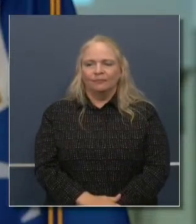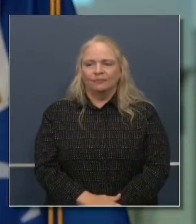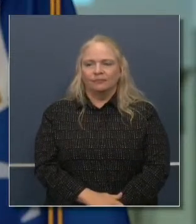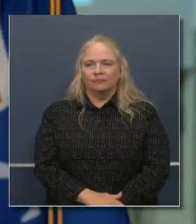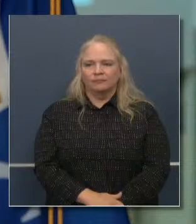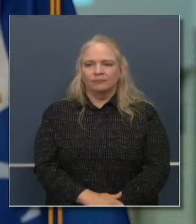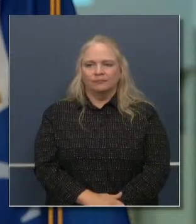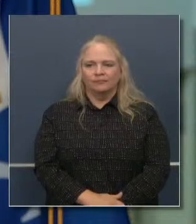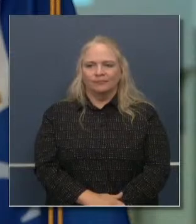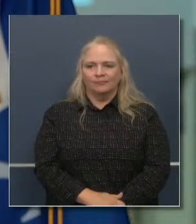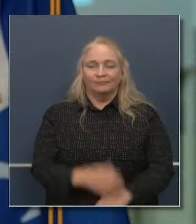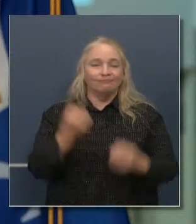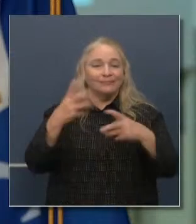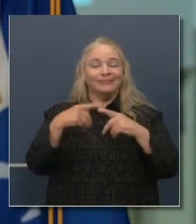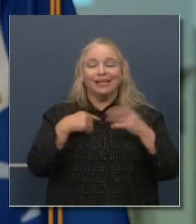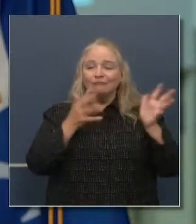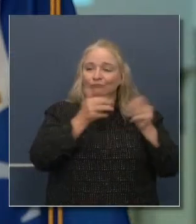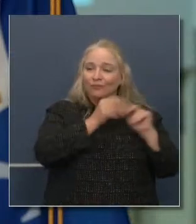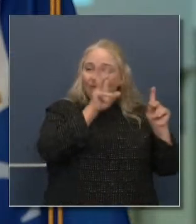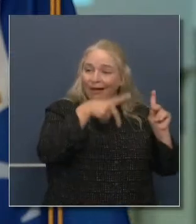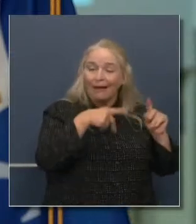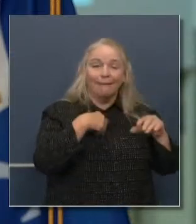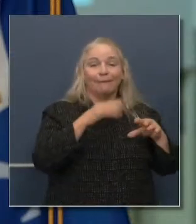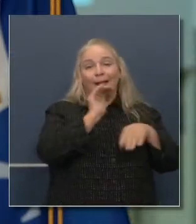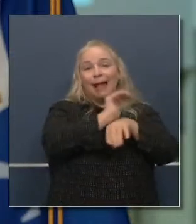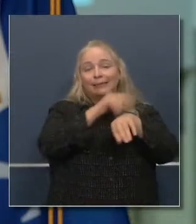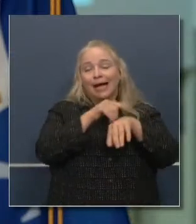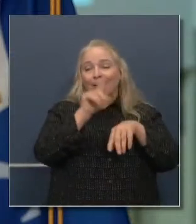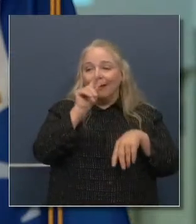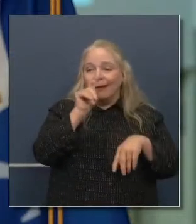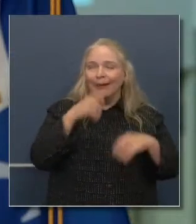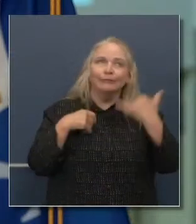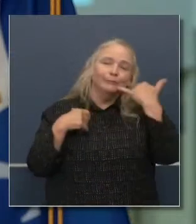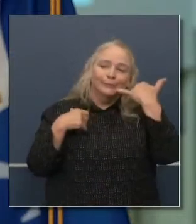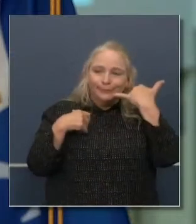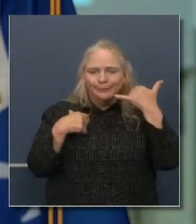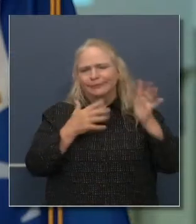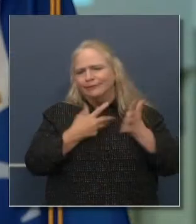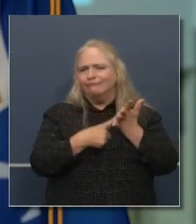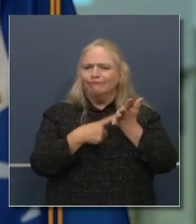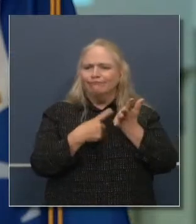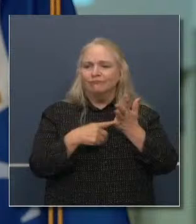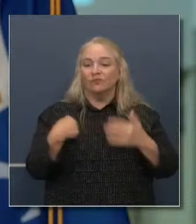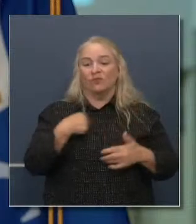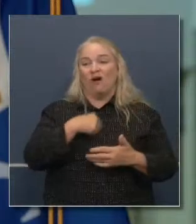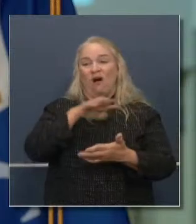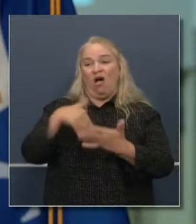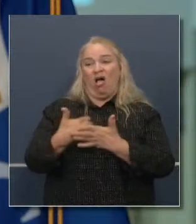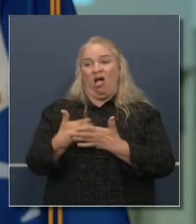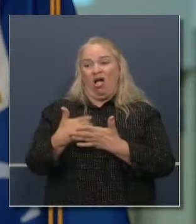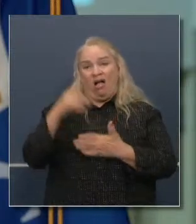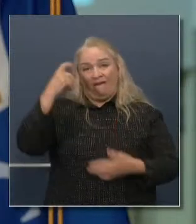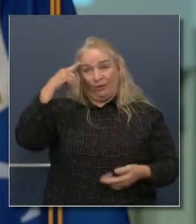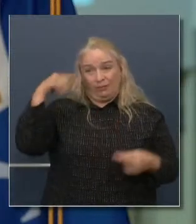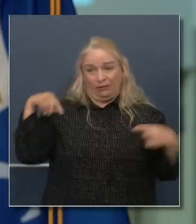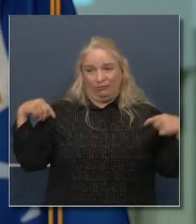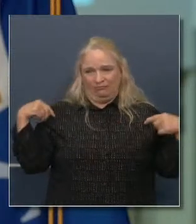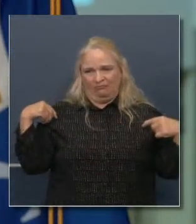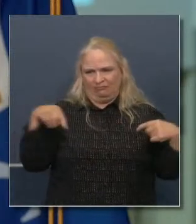this stage. But the calls are really about governors sharing best practices and